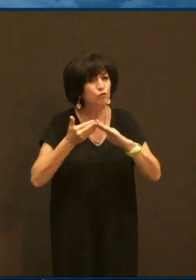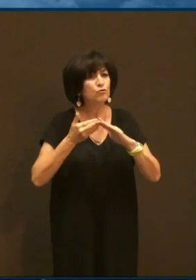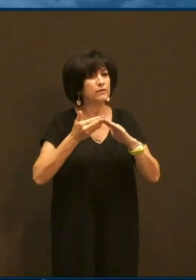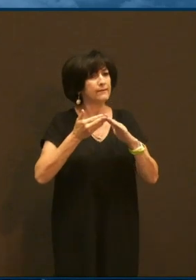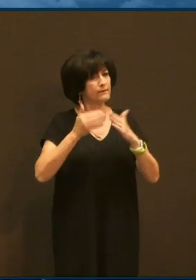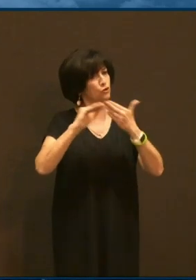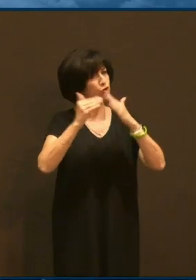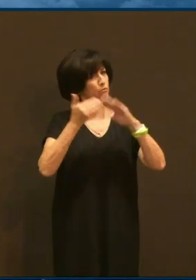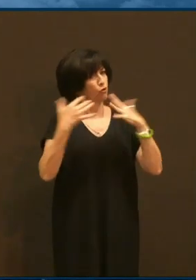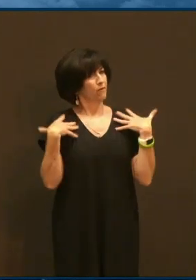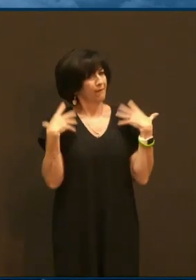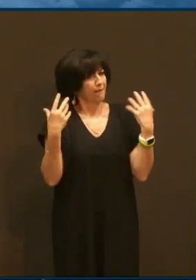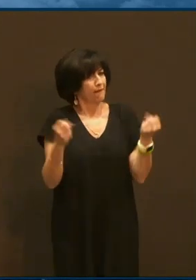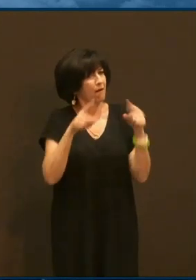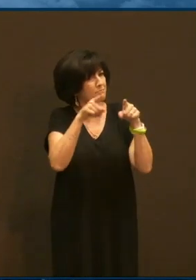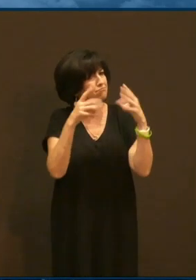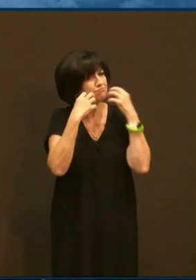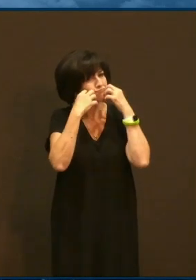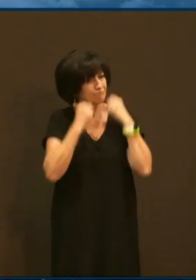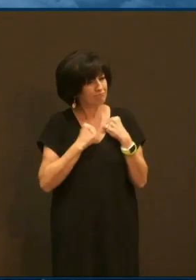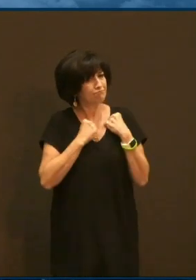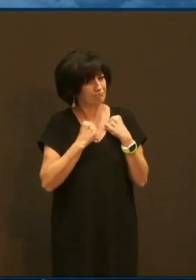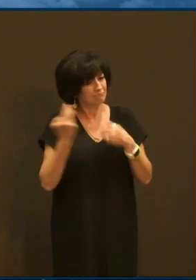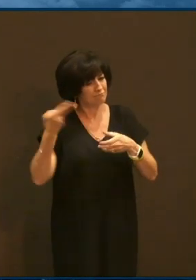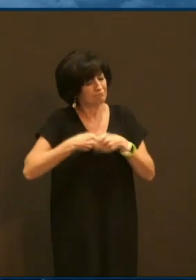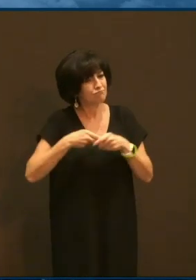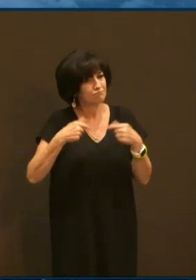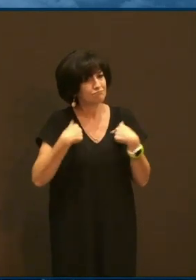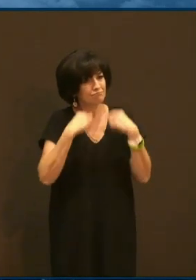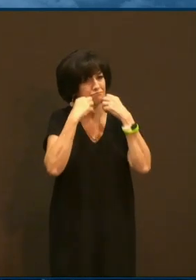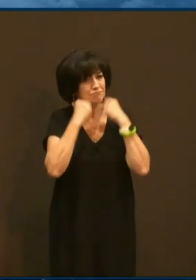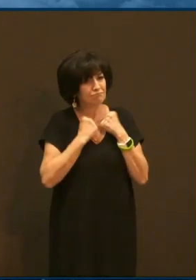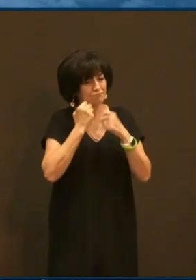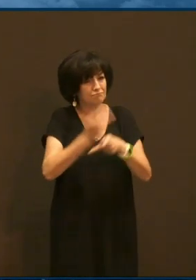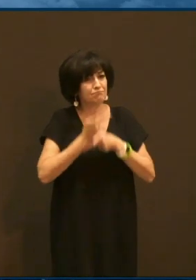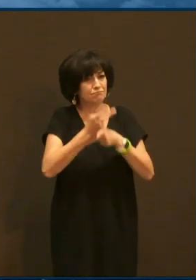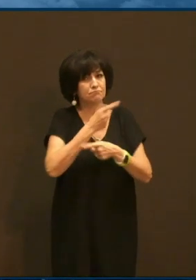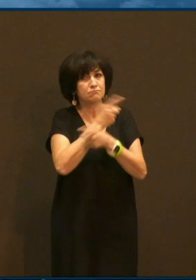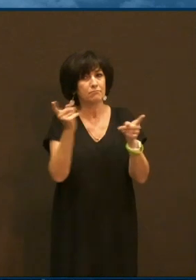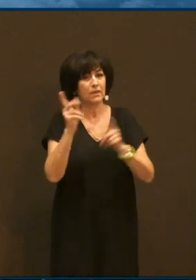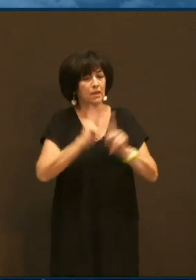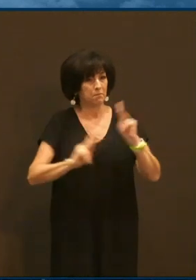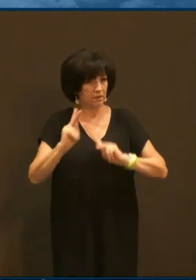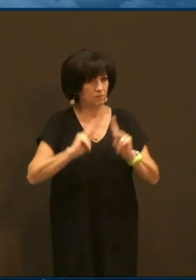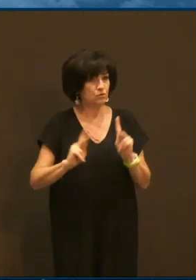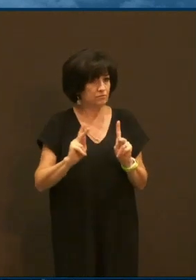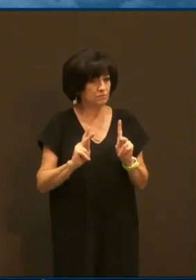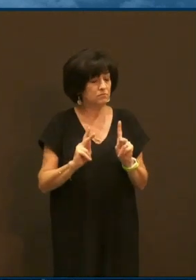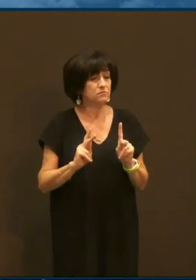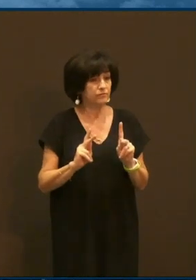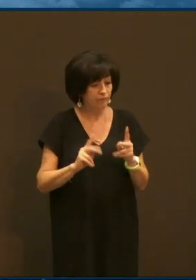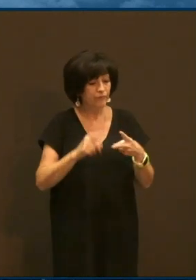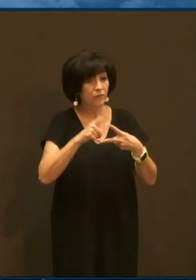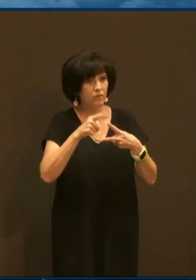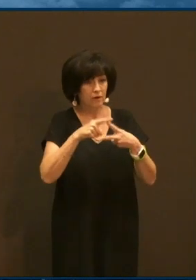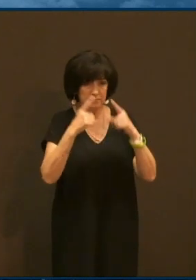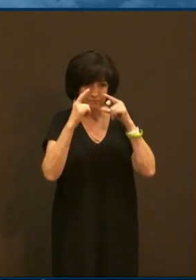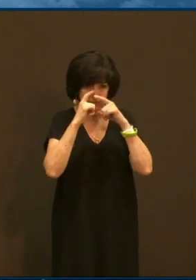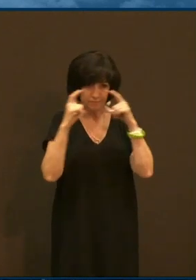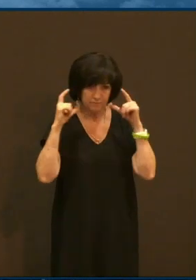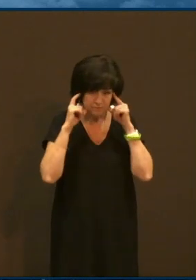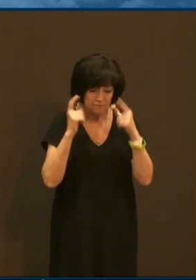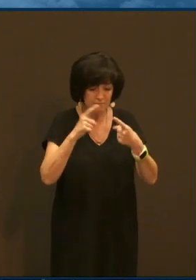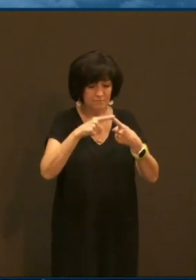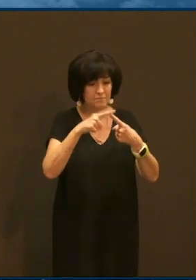that you want our economy to be strong. So wear a mask, and then secondly, keep your distances from those,